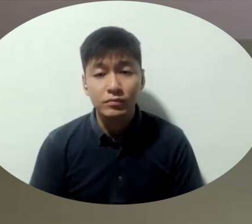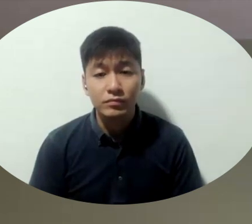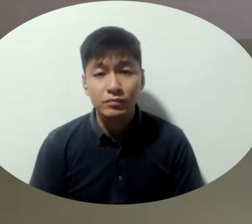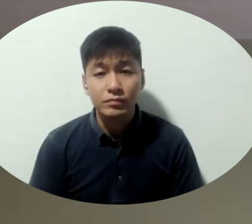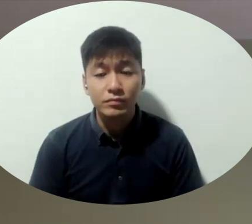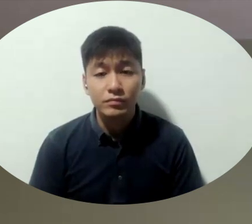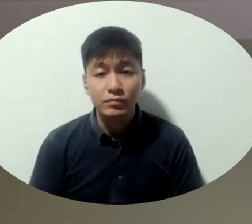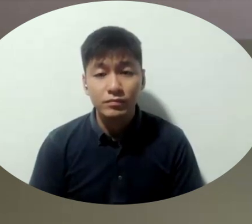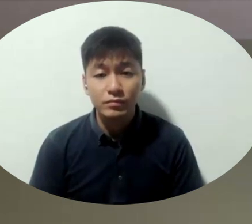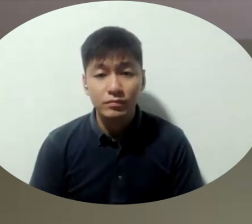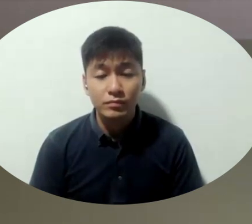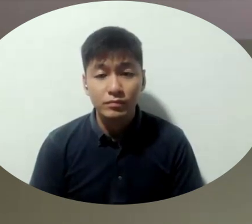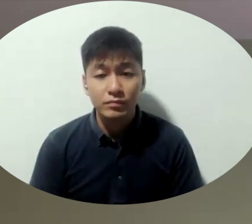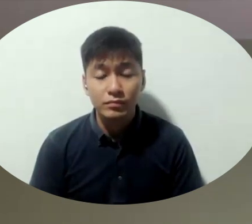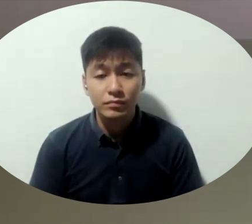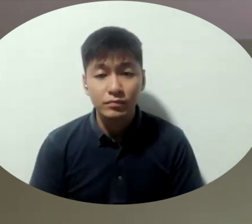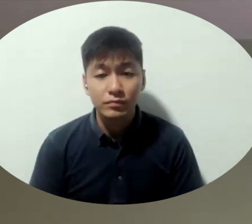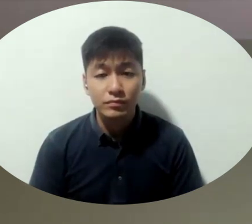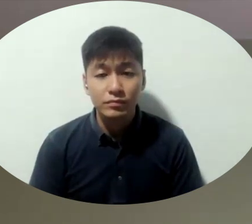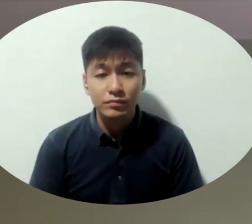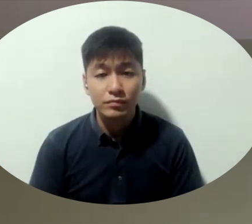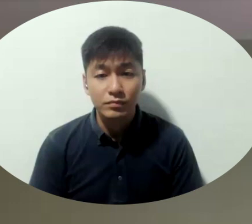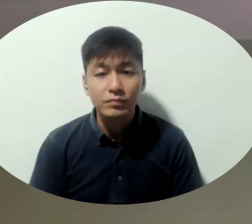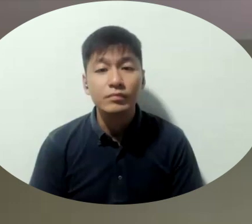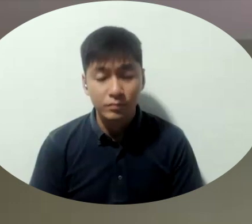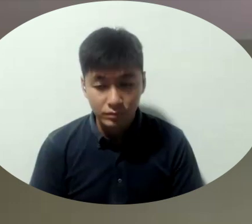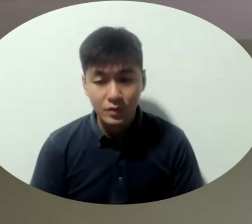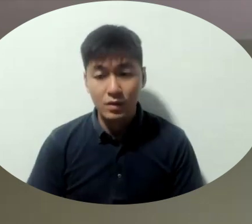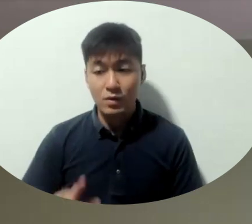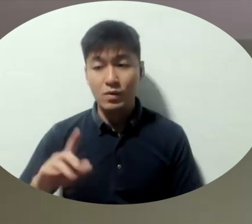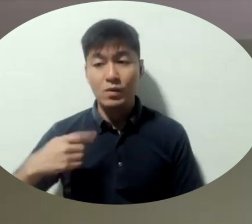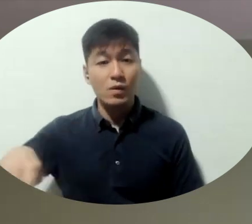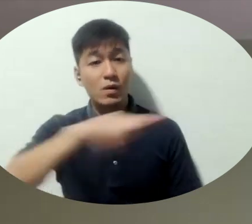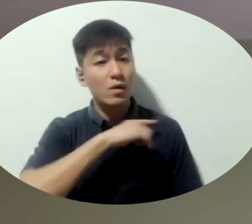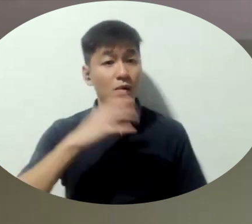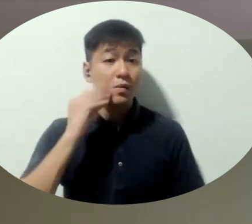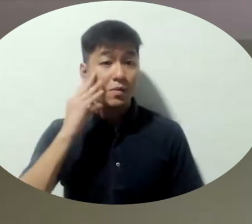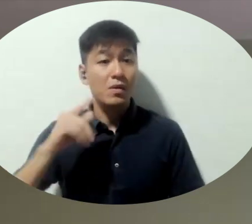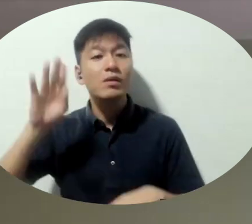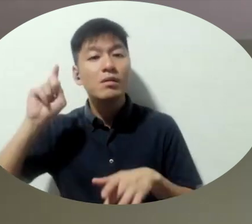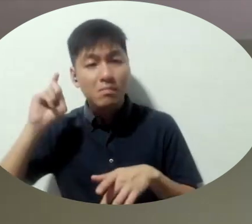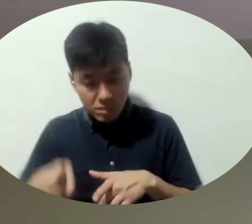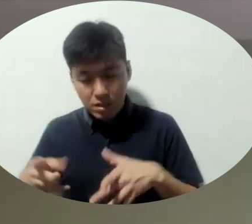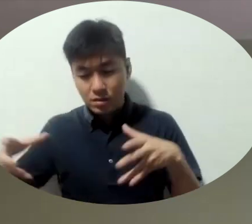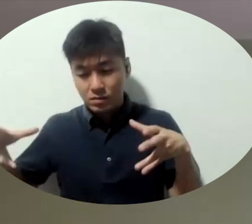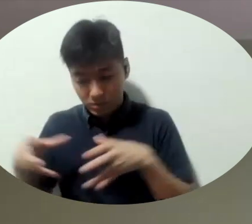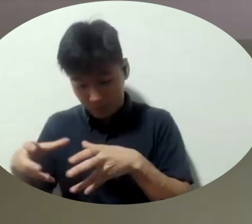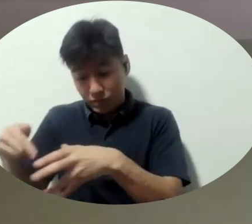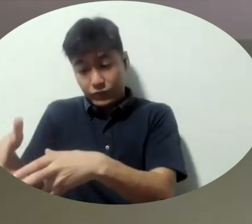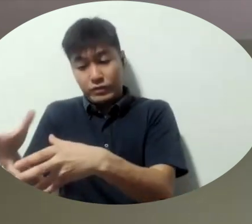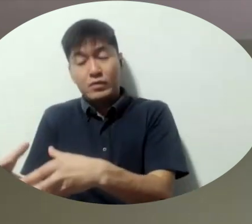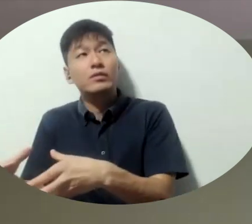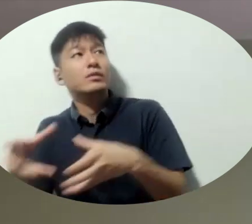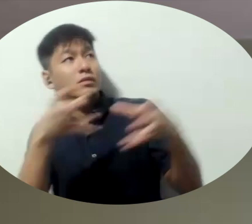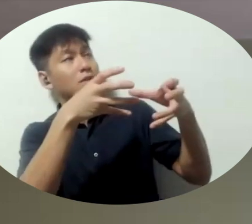means for a collective society. And that's where these conversations can really propel us. I hope Ednice is able to bring in one